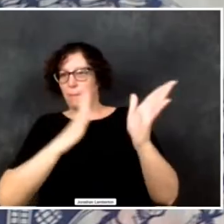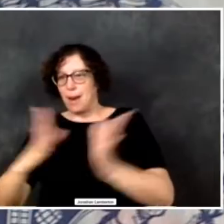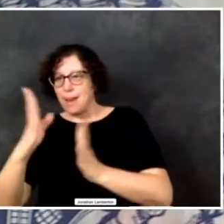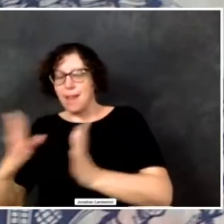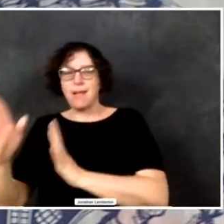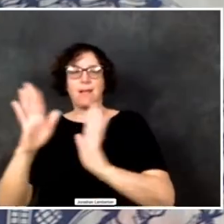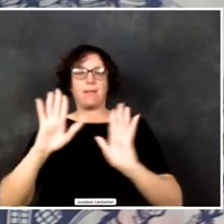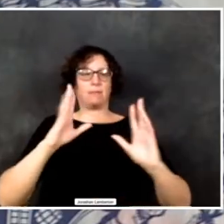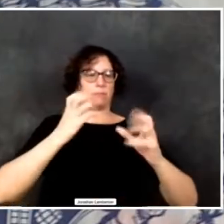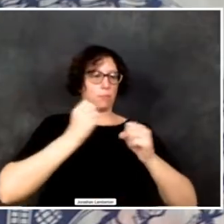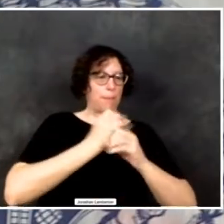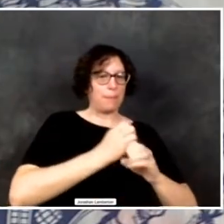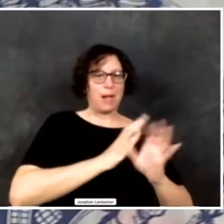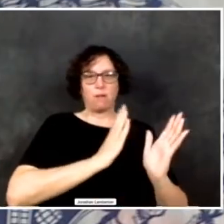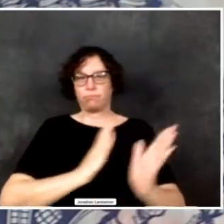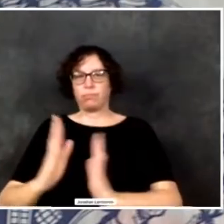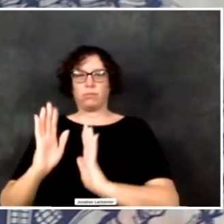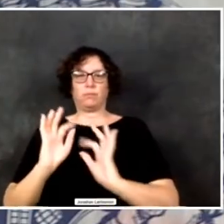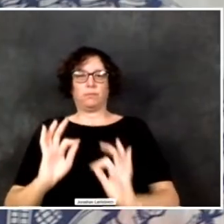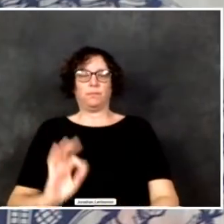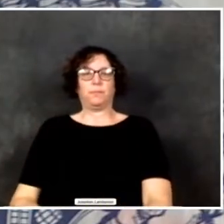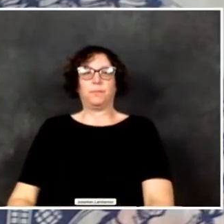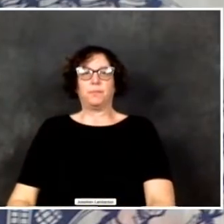Next, we have Shant from the Daily News.